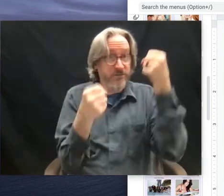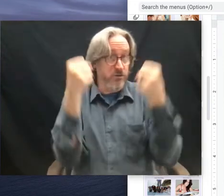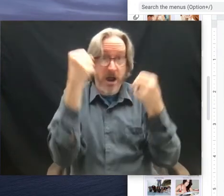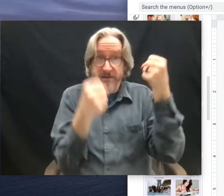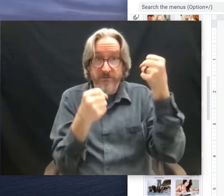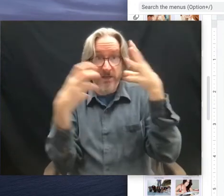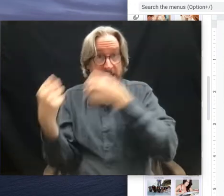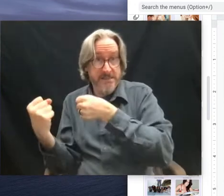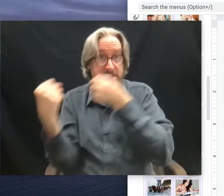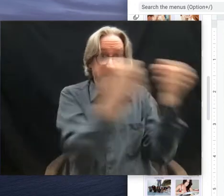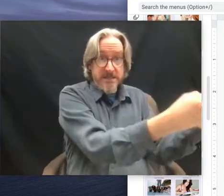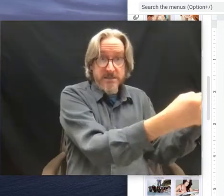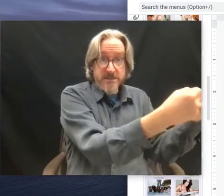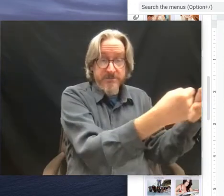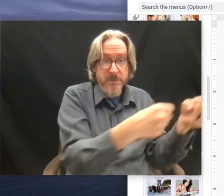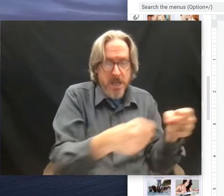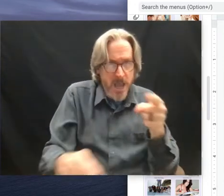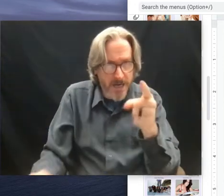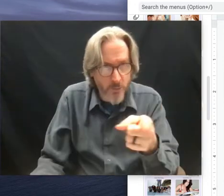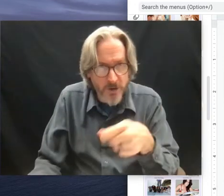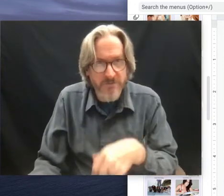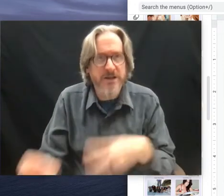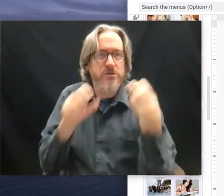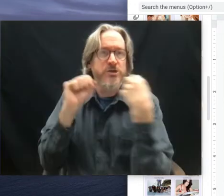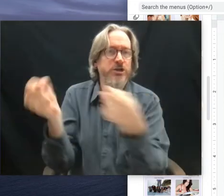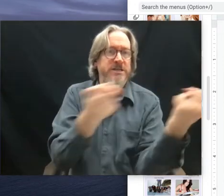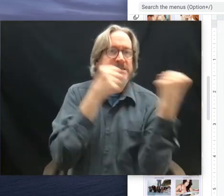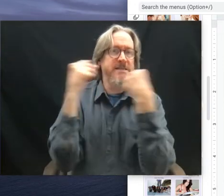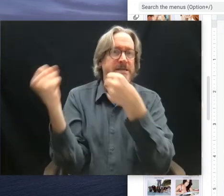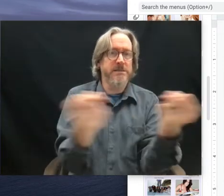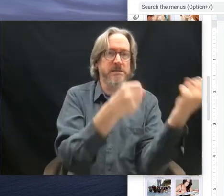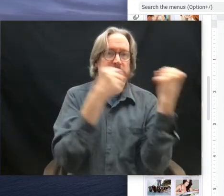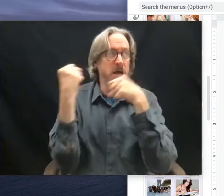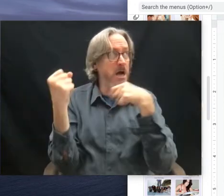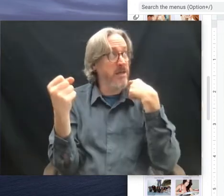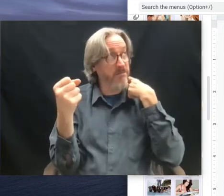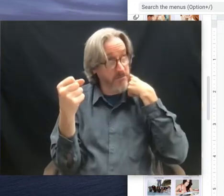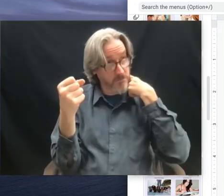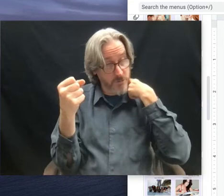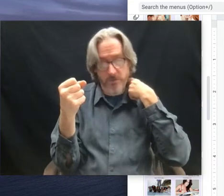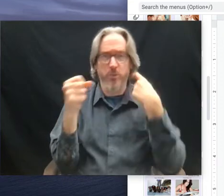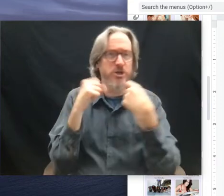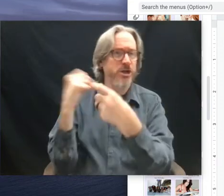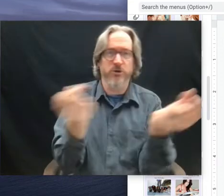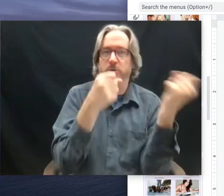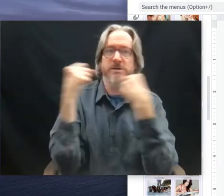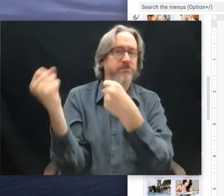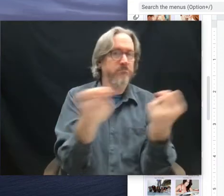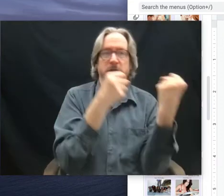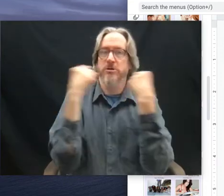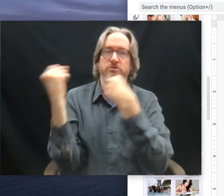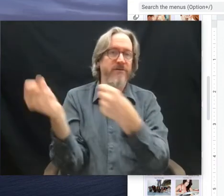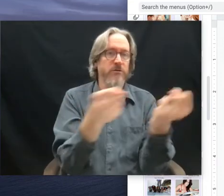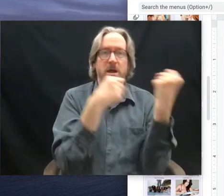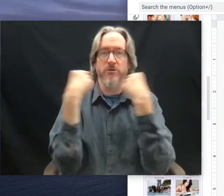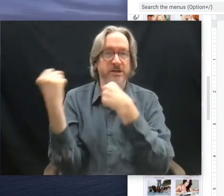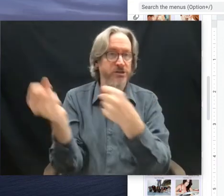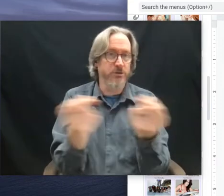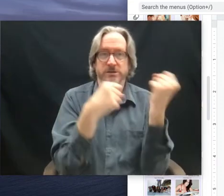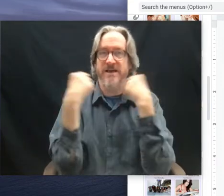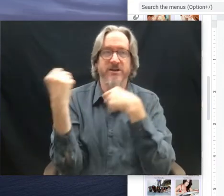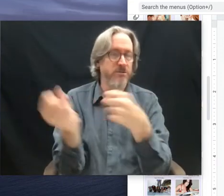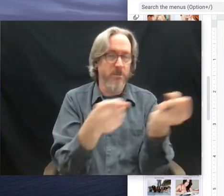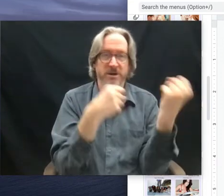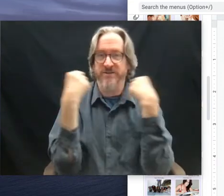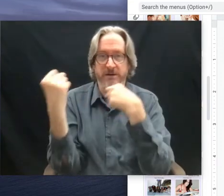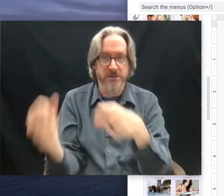this for drive. It's this. And in one of the videos, she does this. don't remember which chapter it was. Driving around in